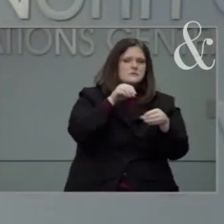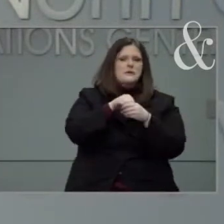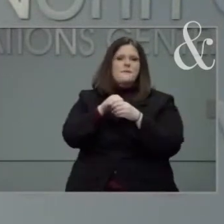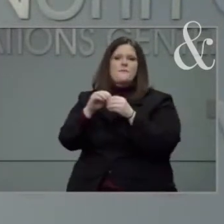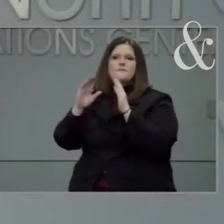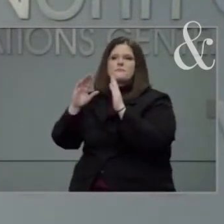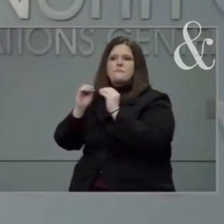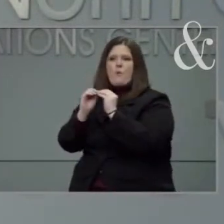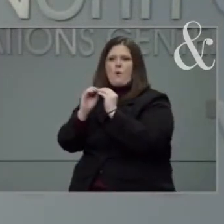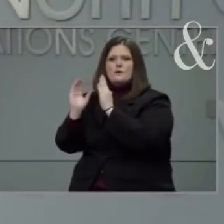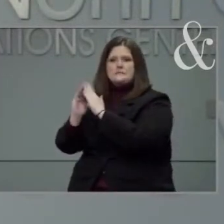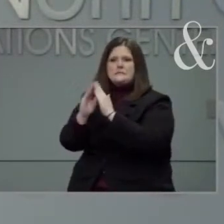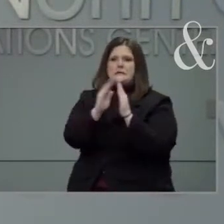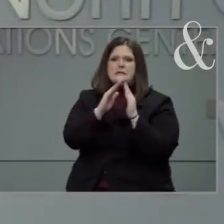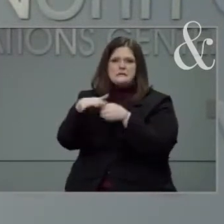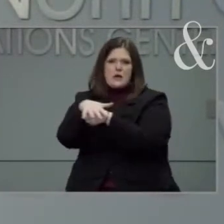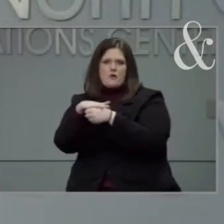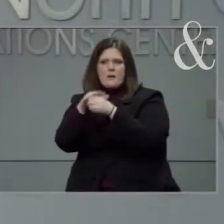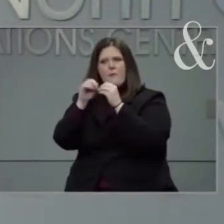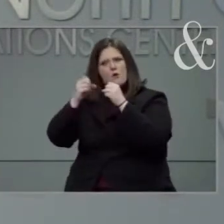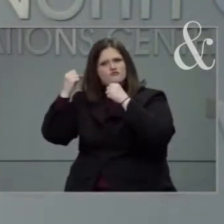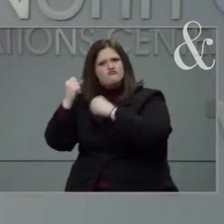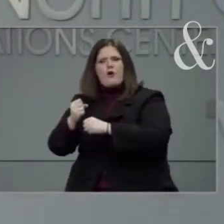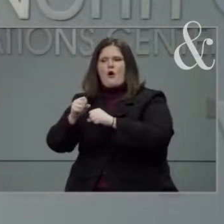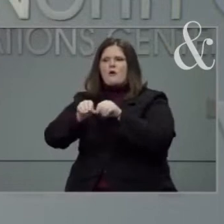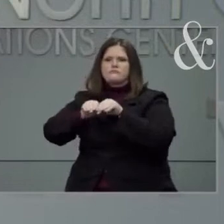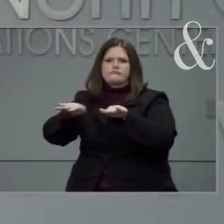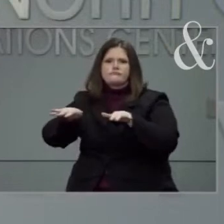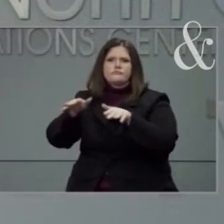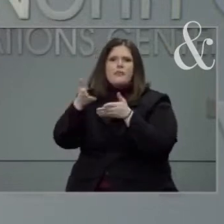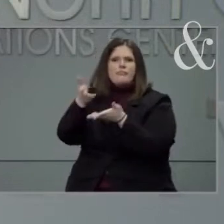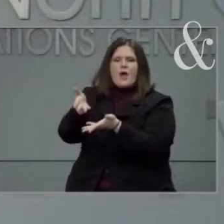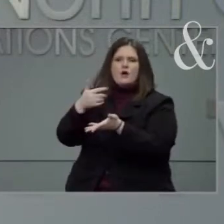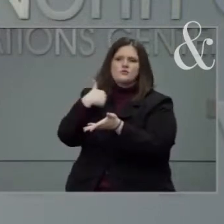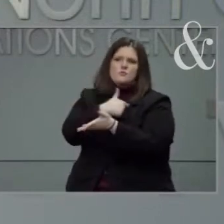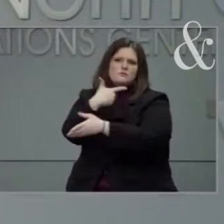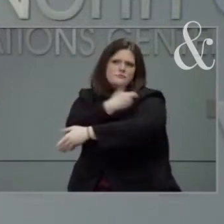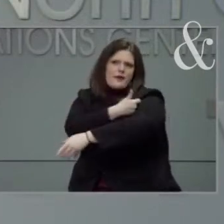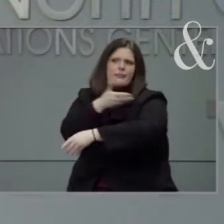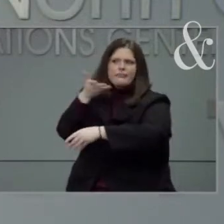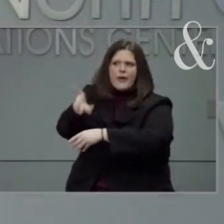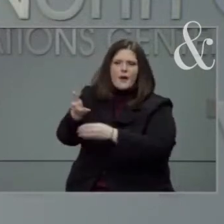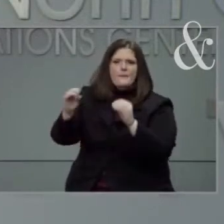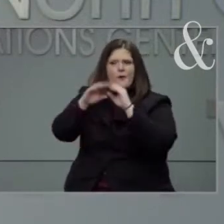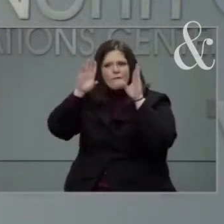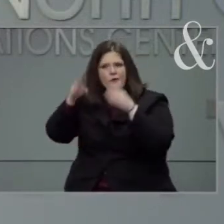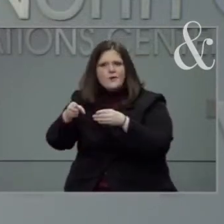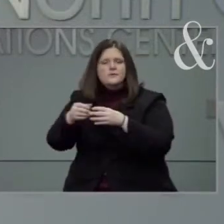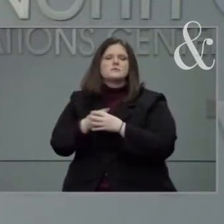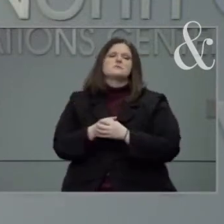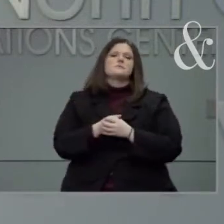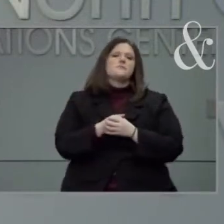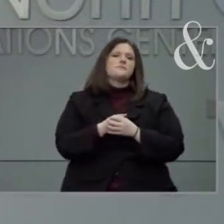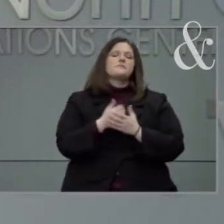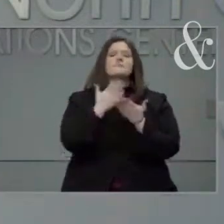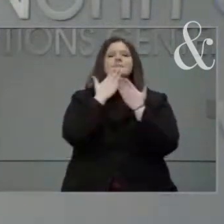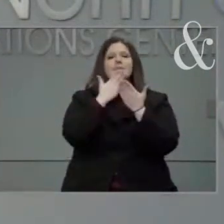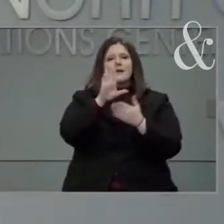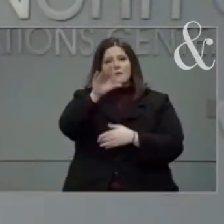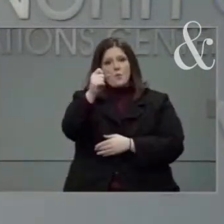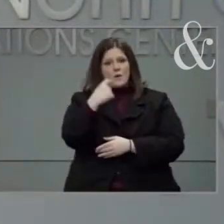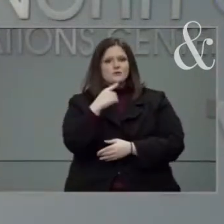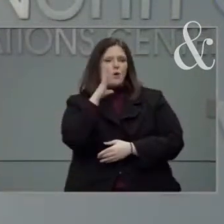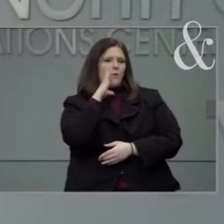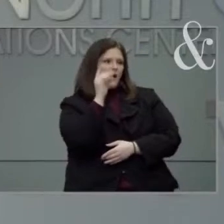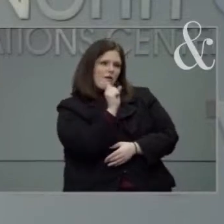areas? Thank you for your question. We'll make sure we get that to Dr. Cohen and her team and have an answer